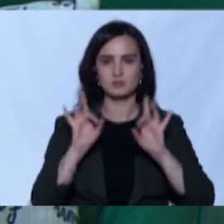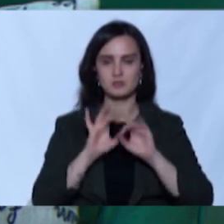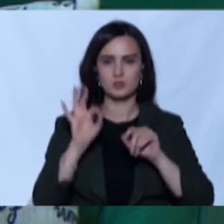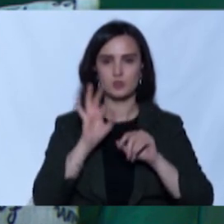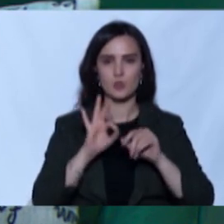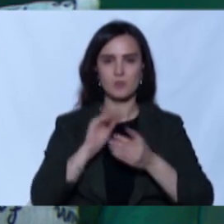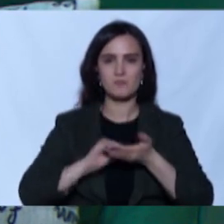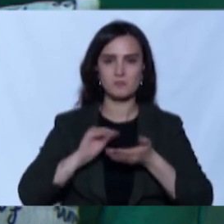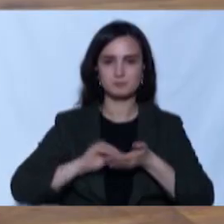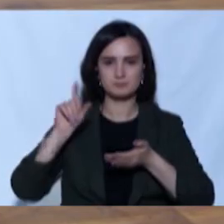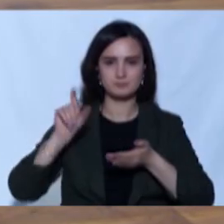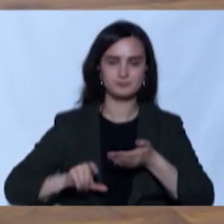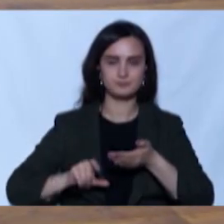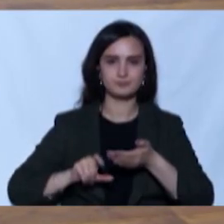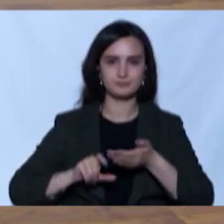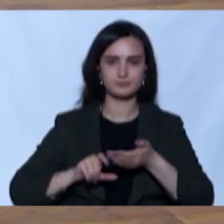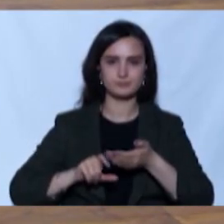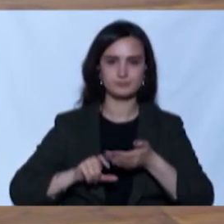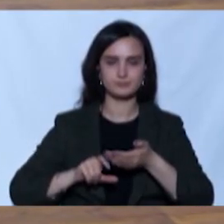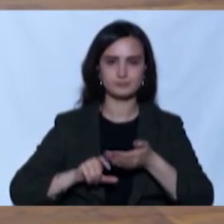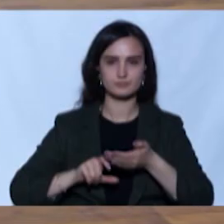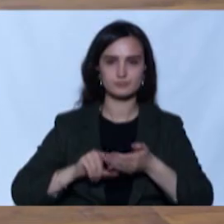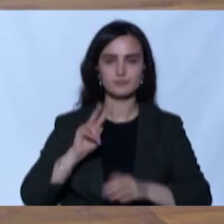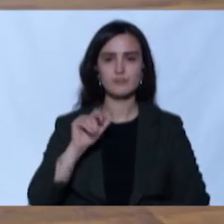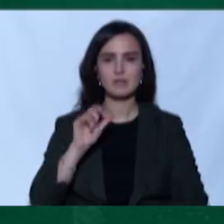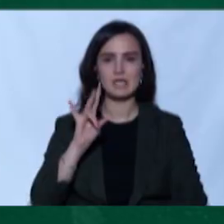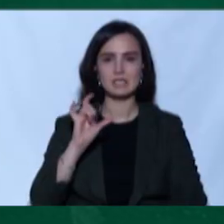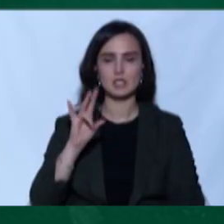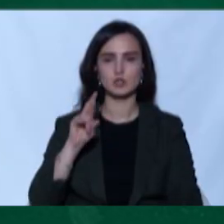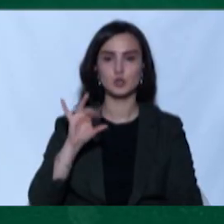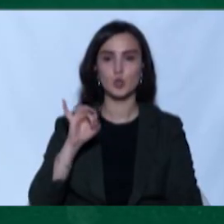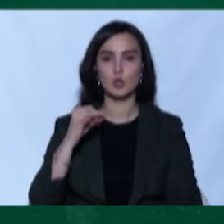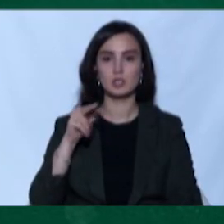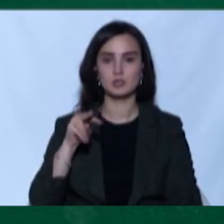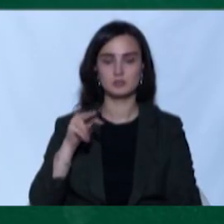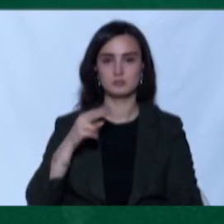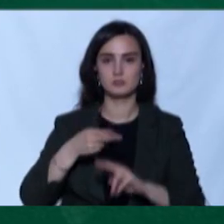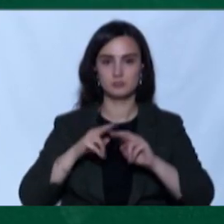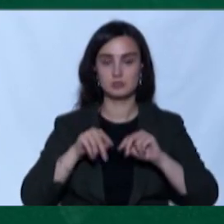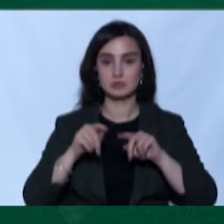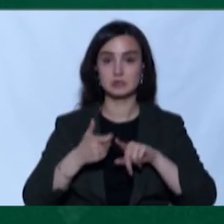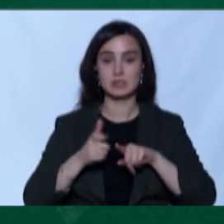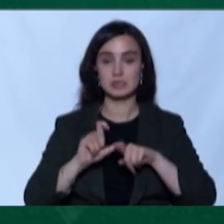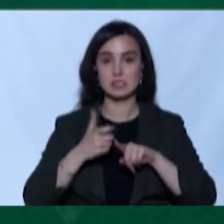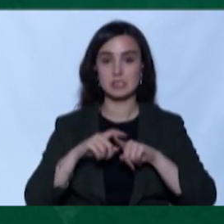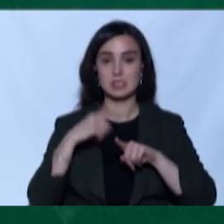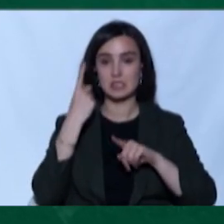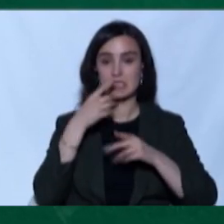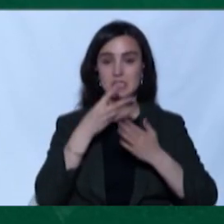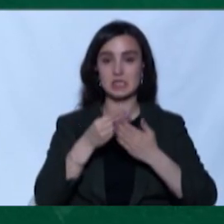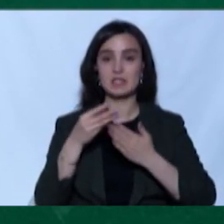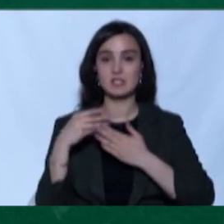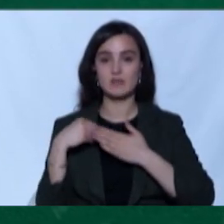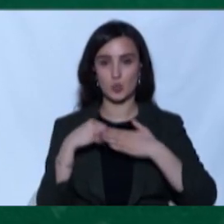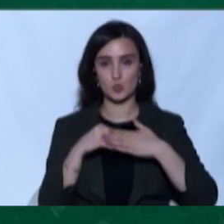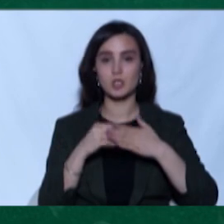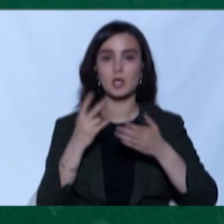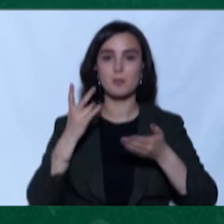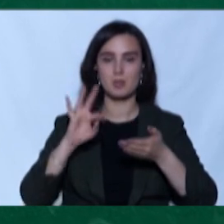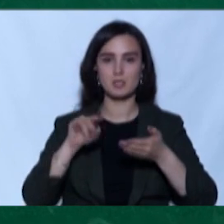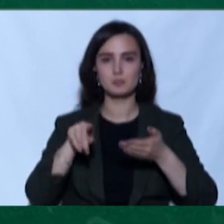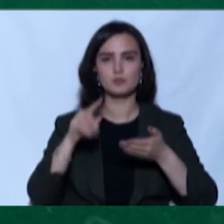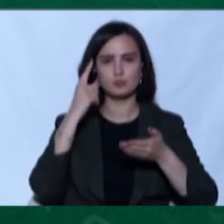author, Sir Arthur Conan Doyle. Now, this is quite an individual we're dealing with here. And if you